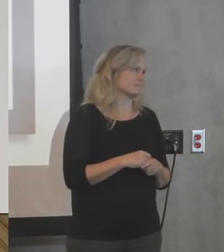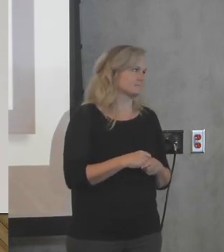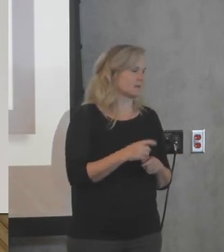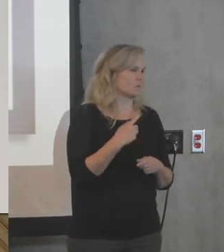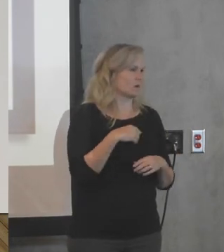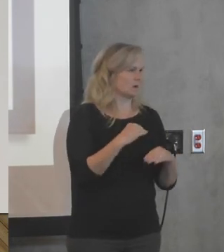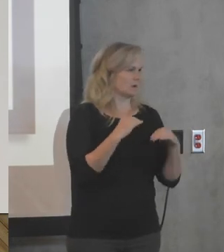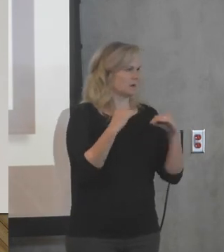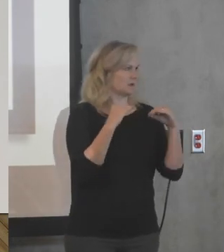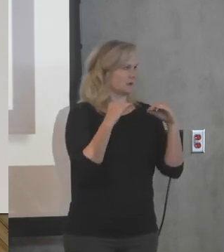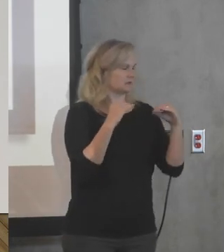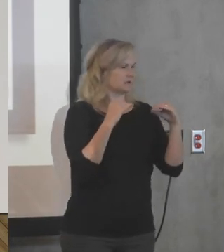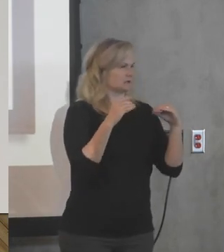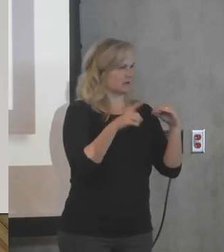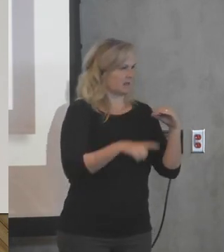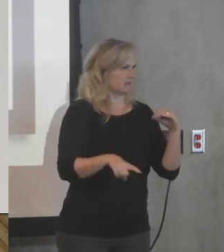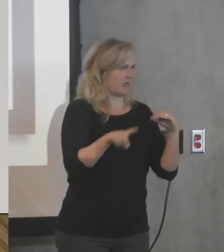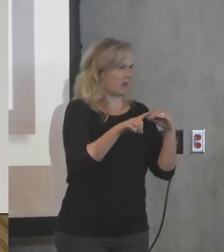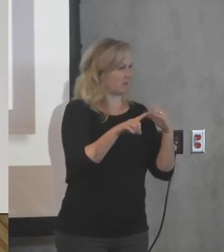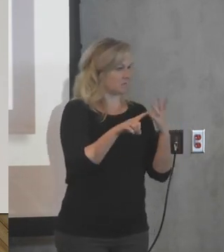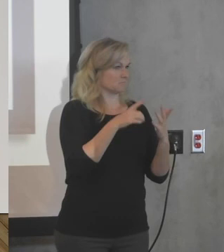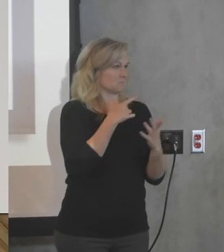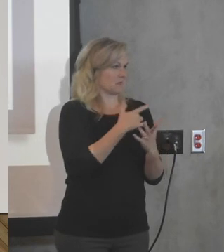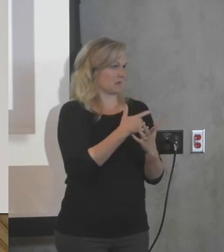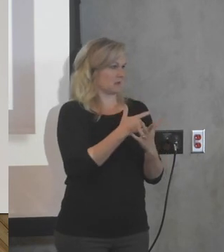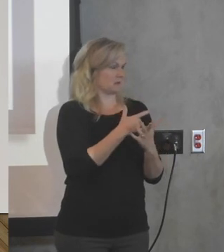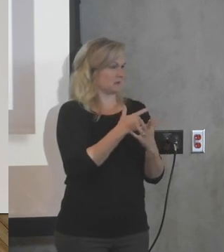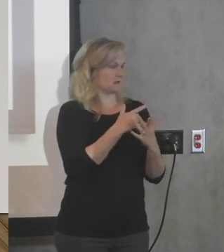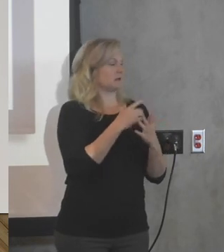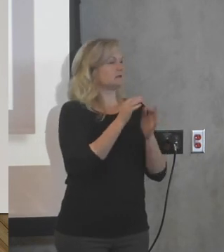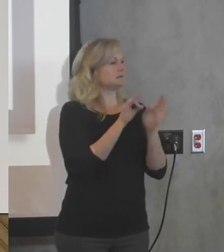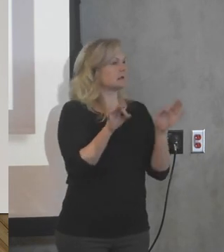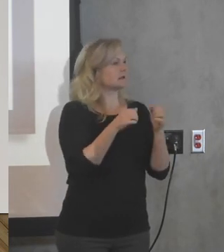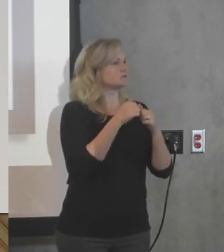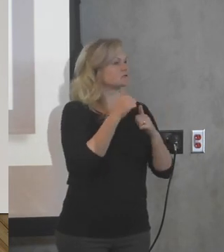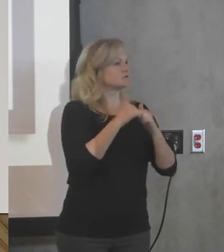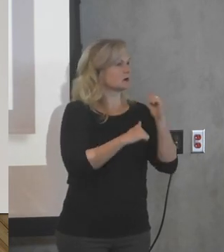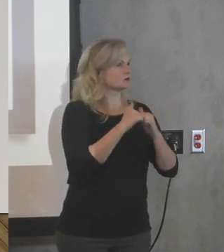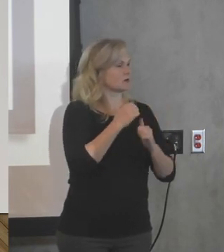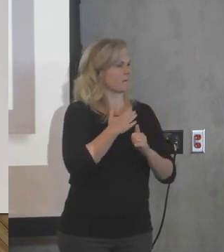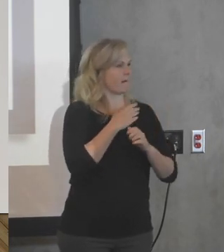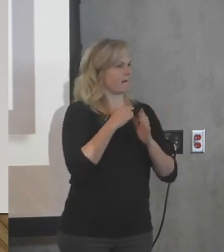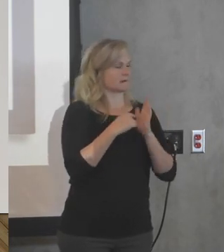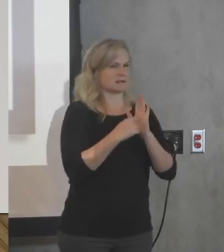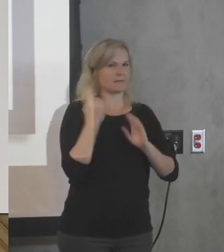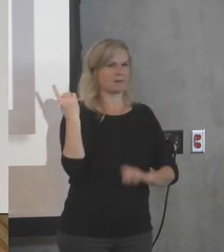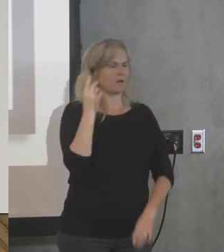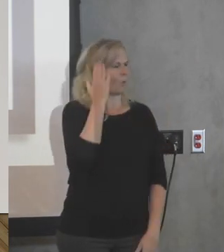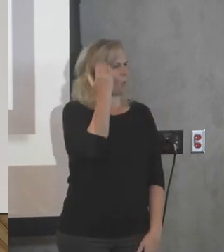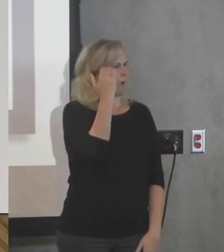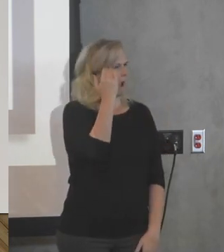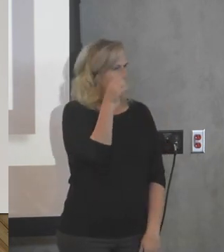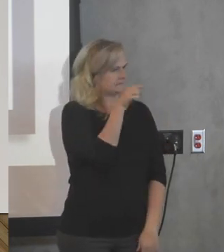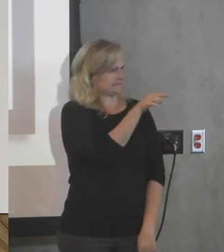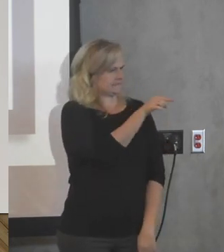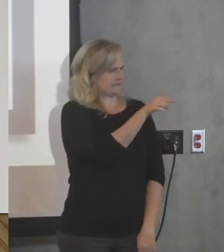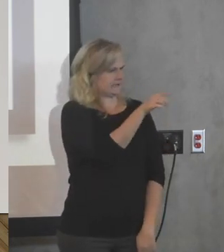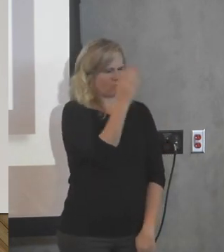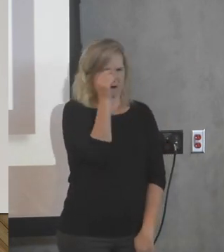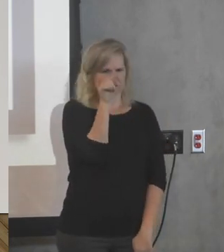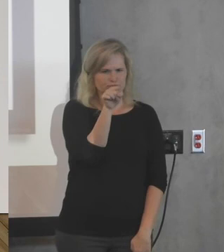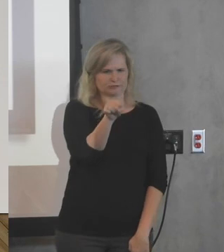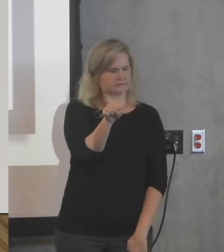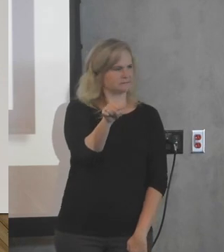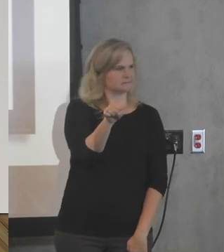teaching them a new sentence structure. My example here is why is he, why is she? And so